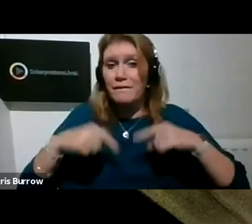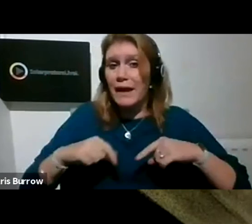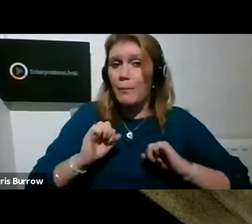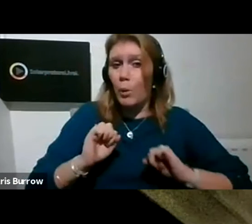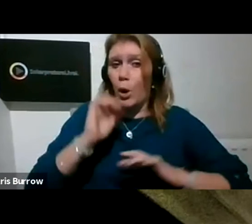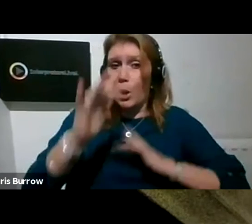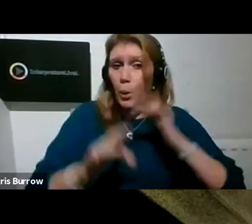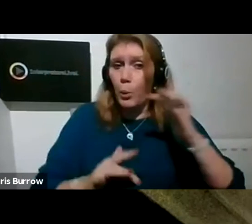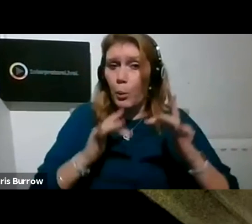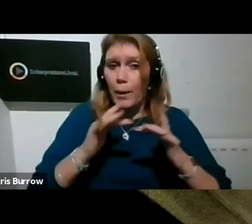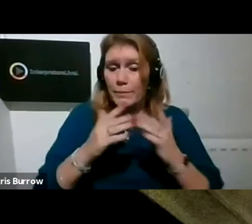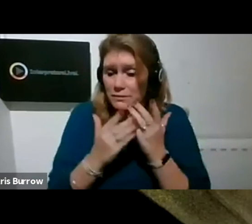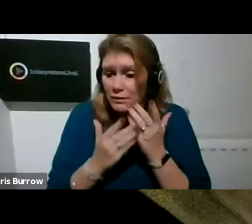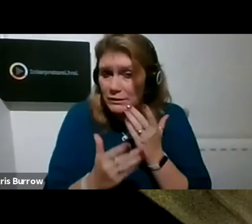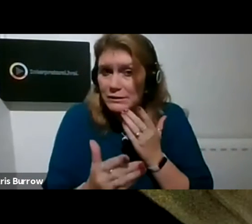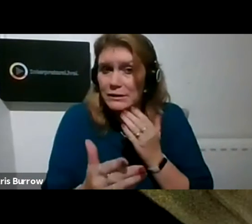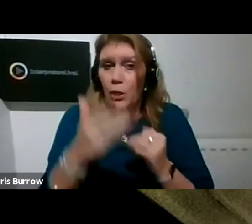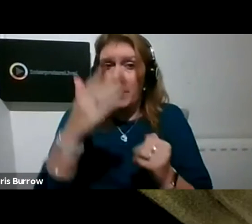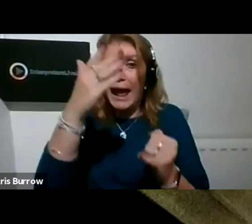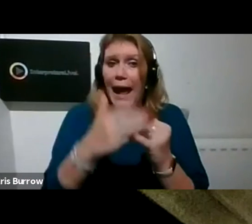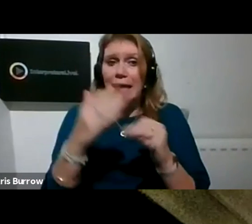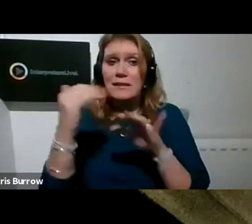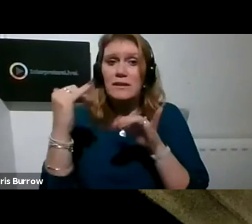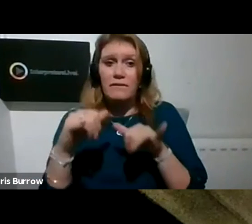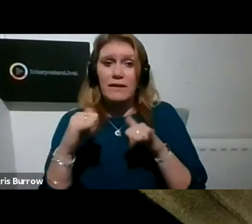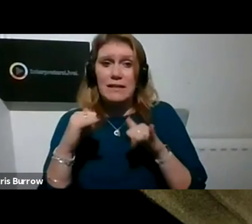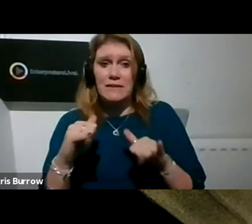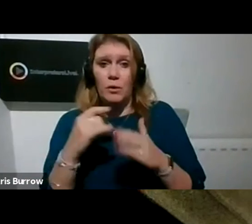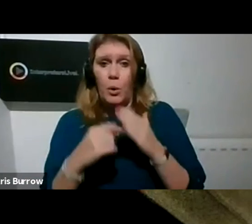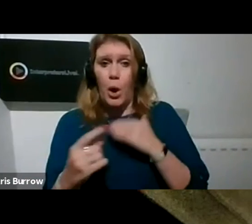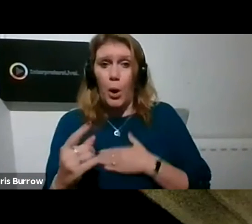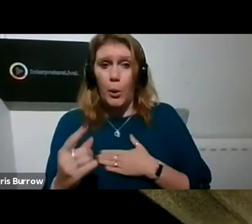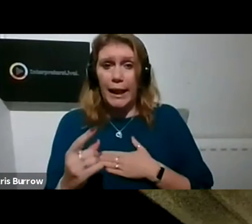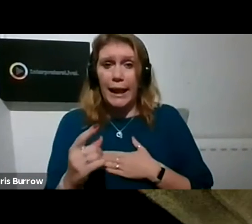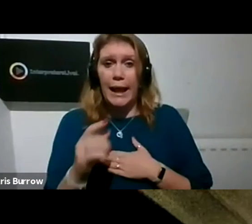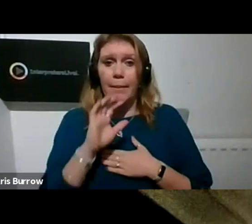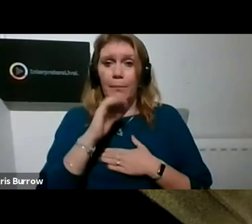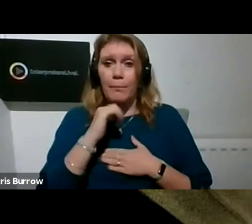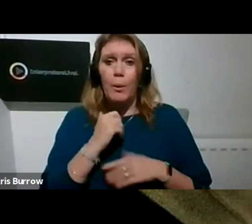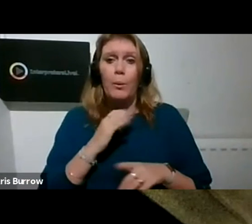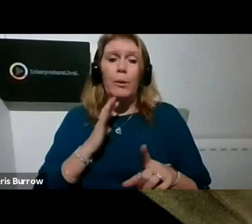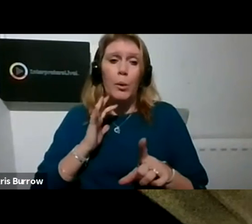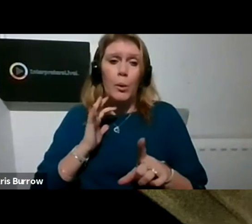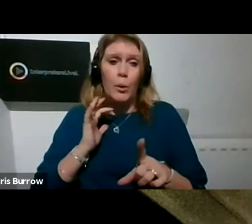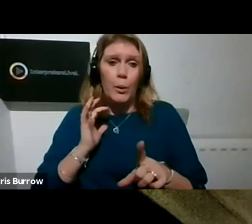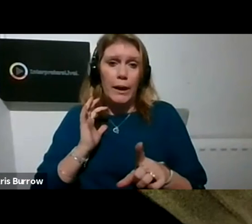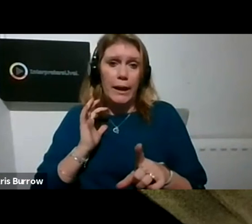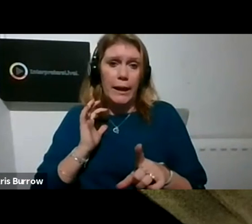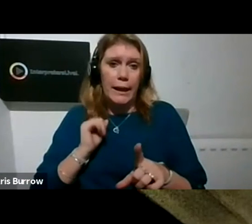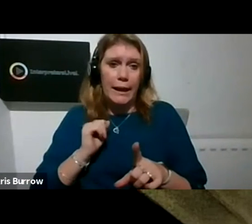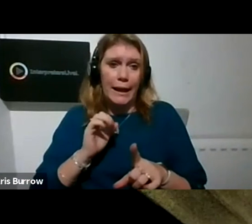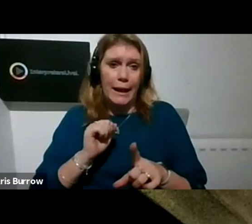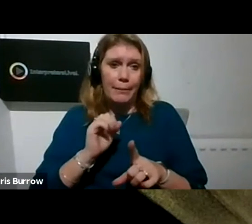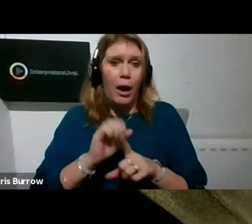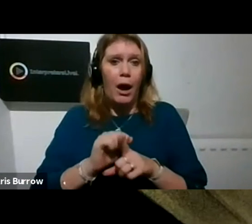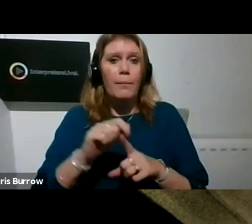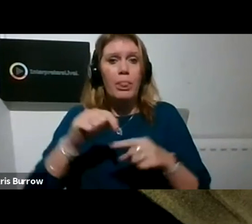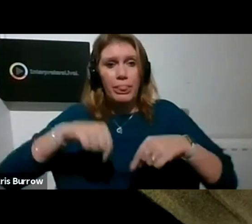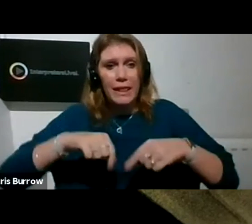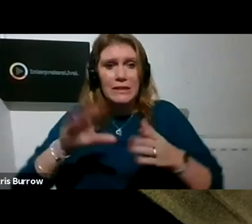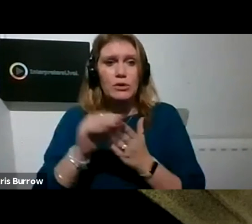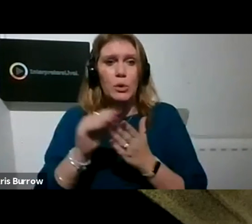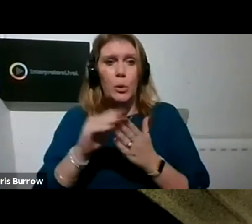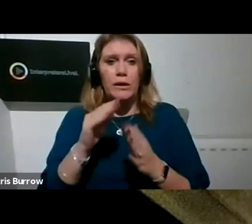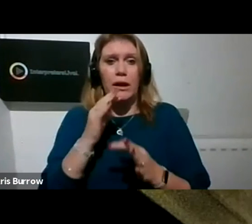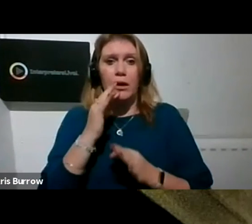website until the end of the festival only, although we will keep up this end bit recording of the Q&A. So if